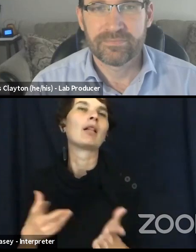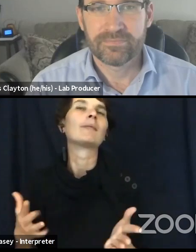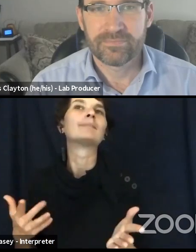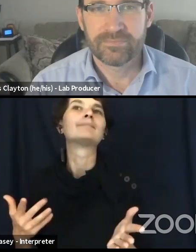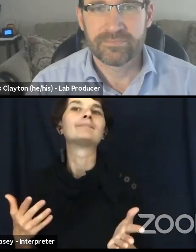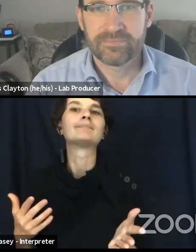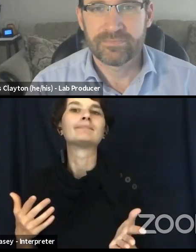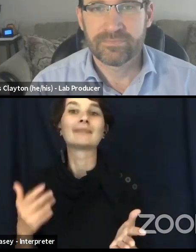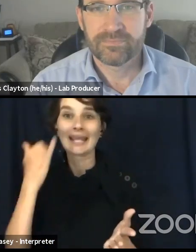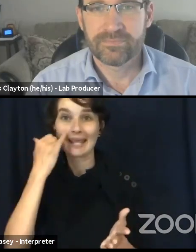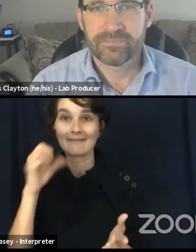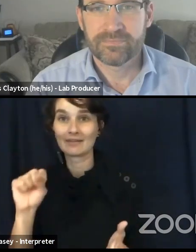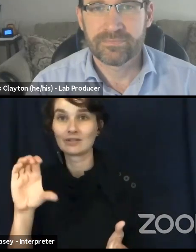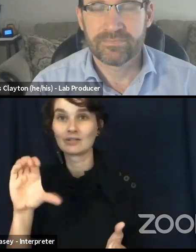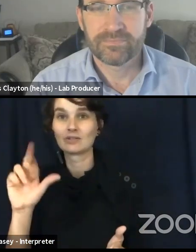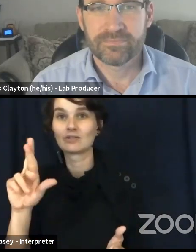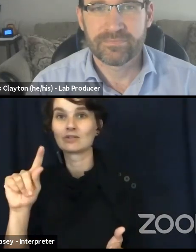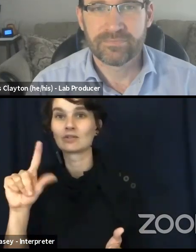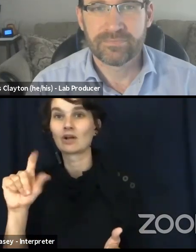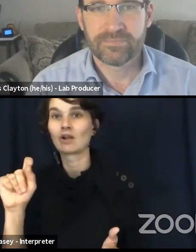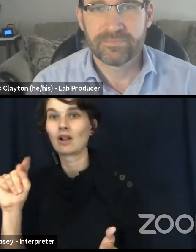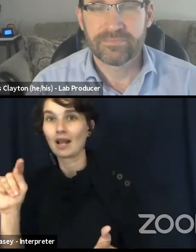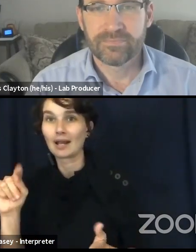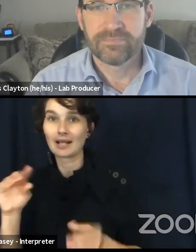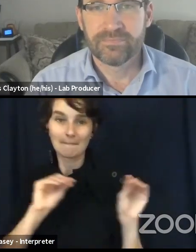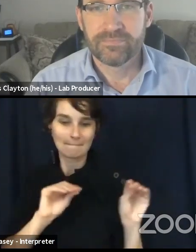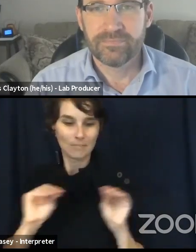Scarlett is doing movement, and